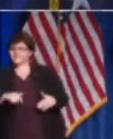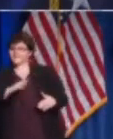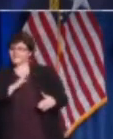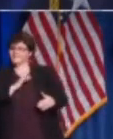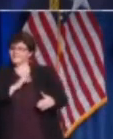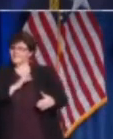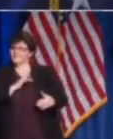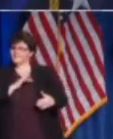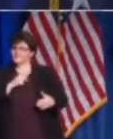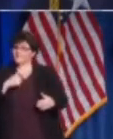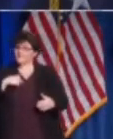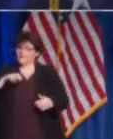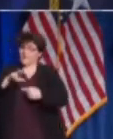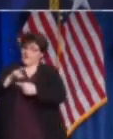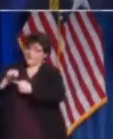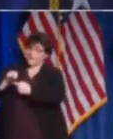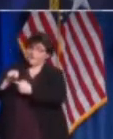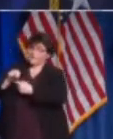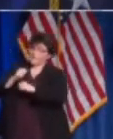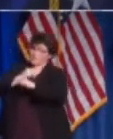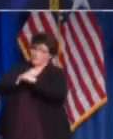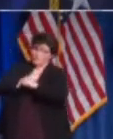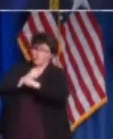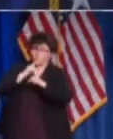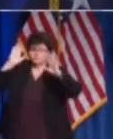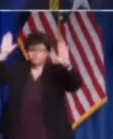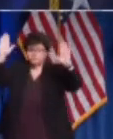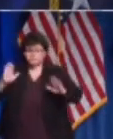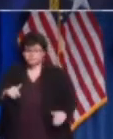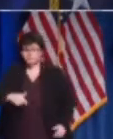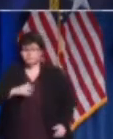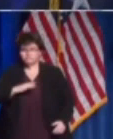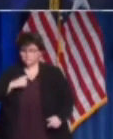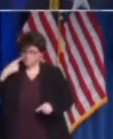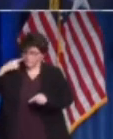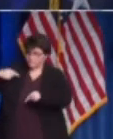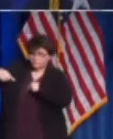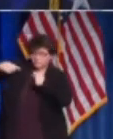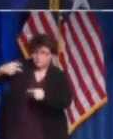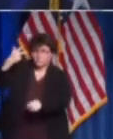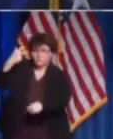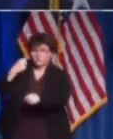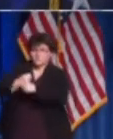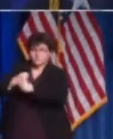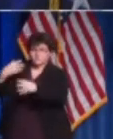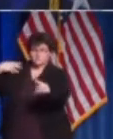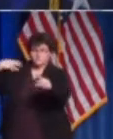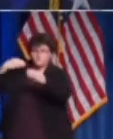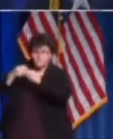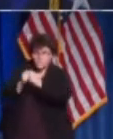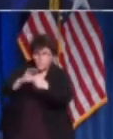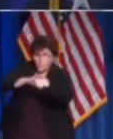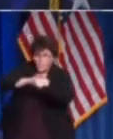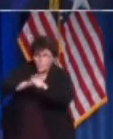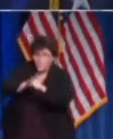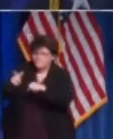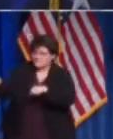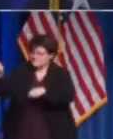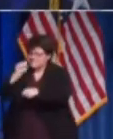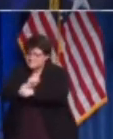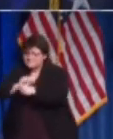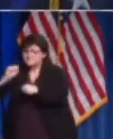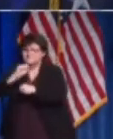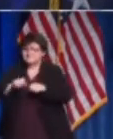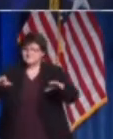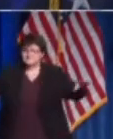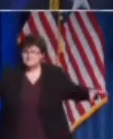When he was talking about this last 3 years, doing everything from Djibouti to building field hospitals here and making this available